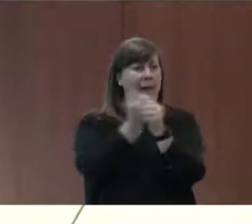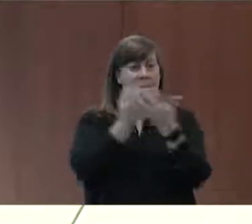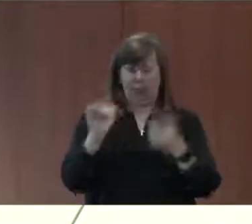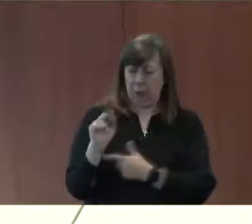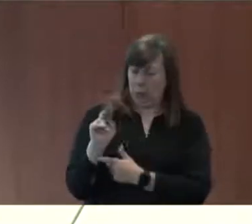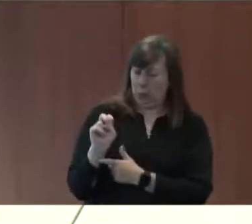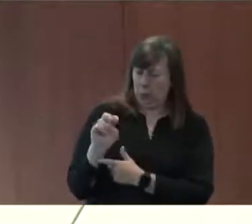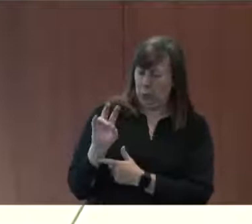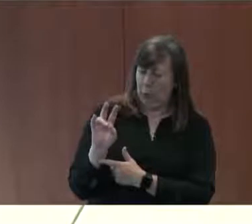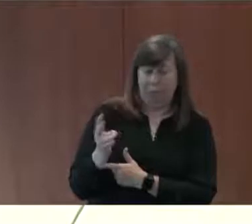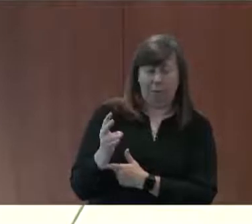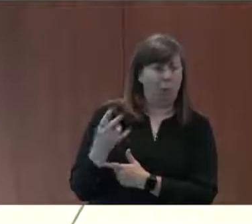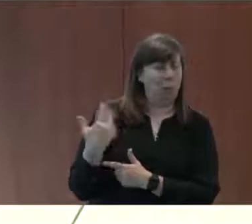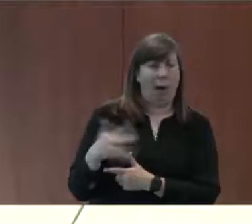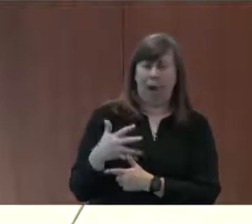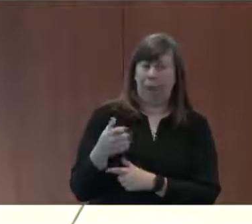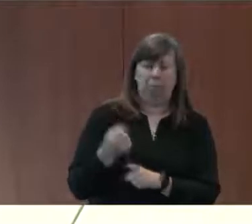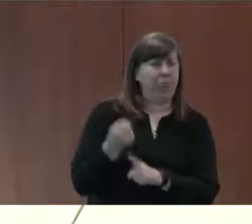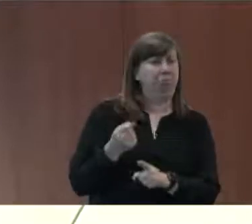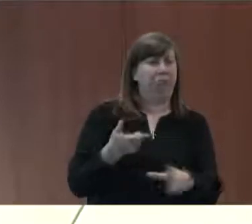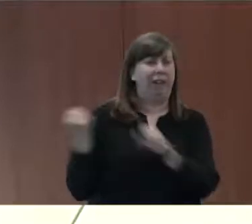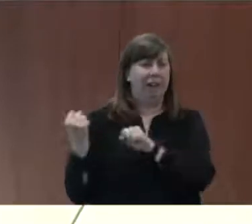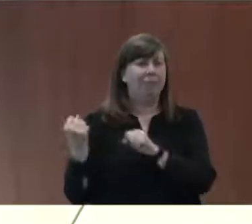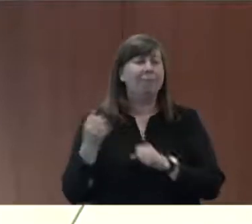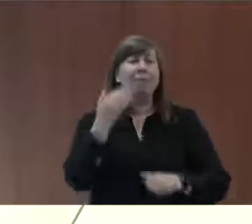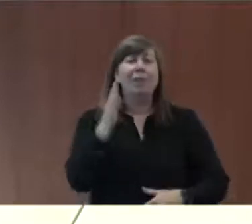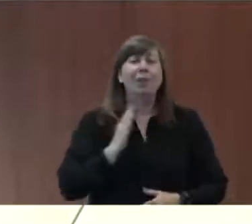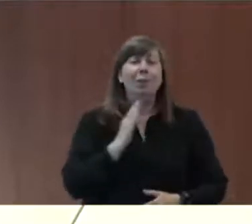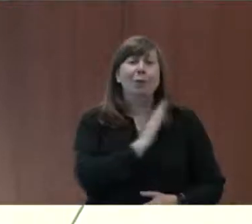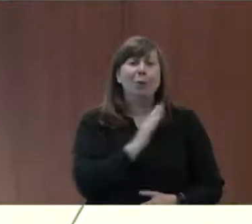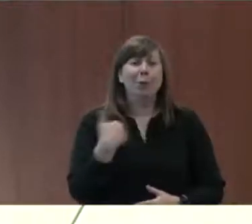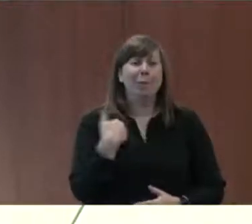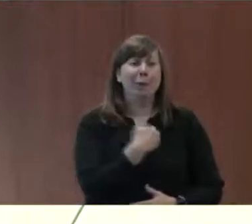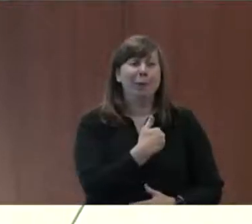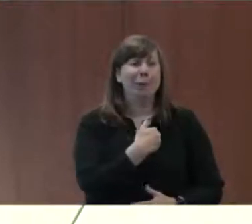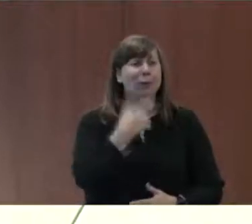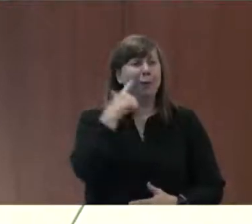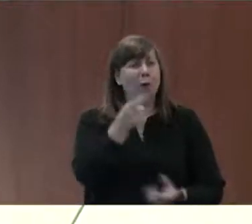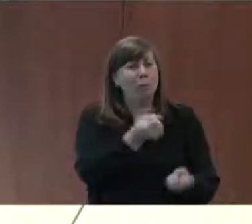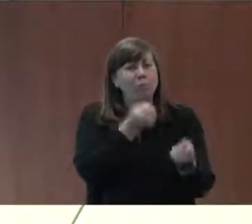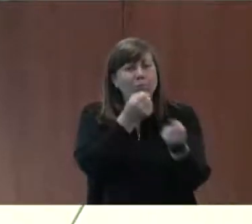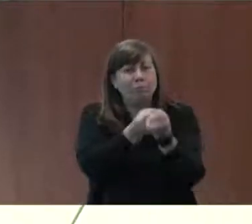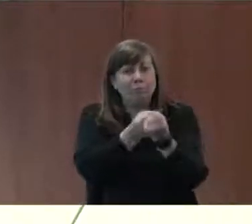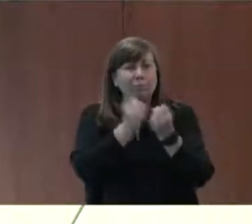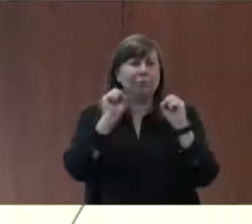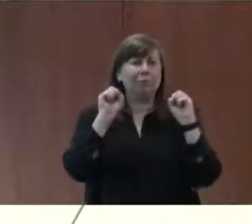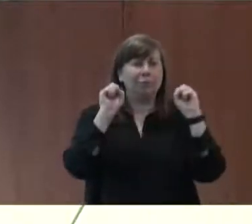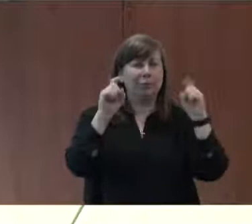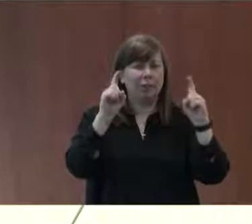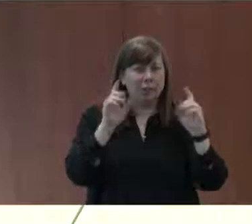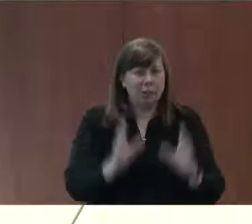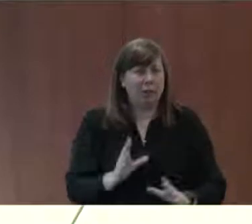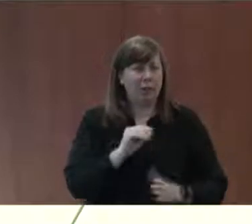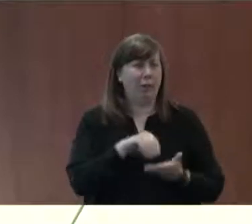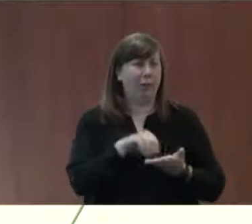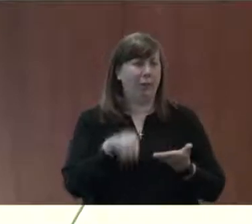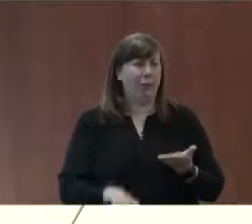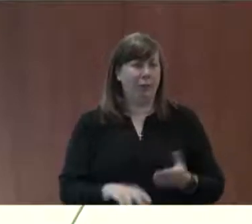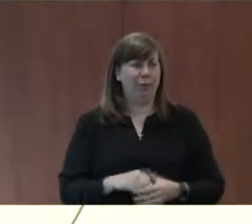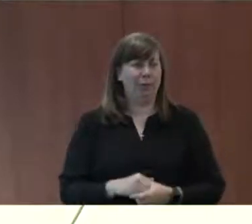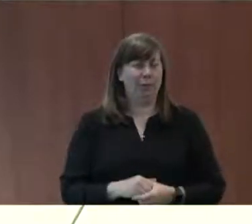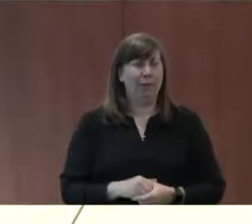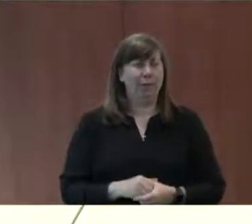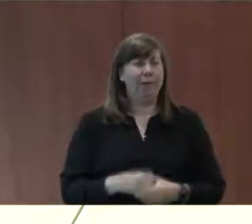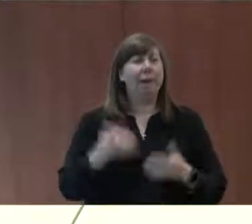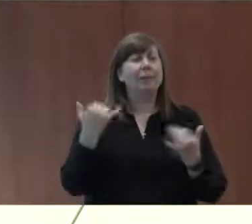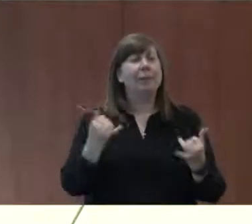7th will be here in a blink. Thank you, board members, for supporting educators and students. And